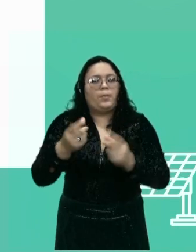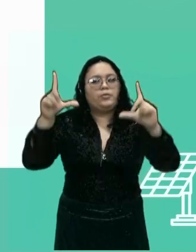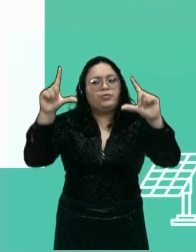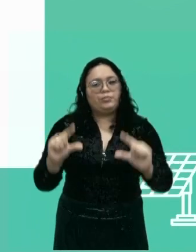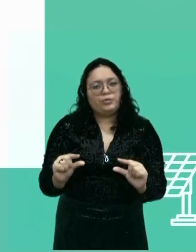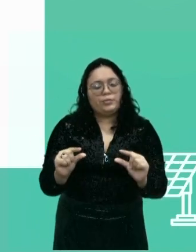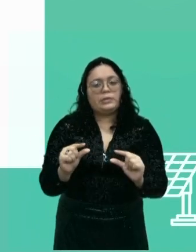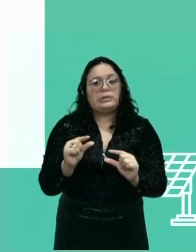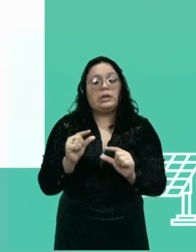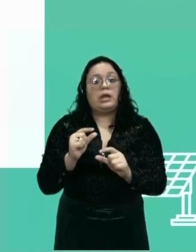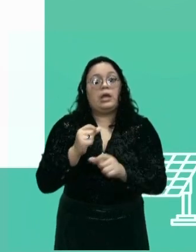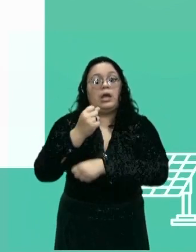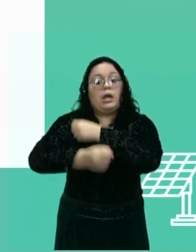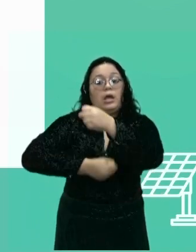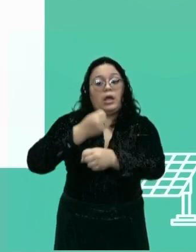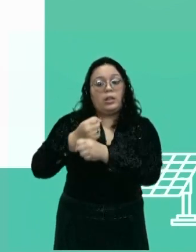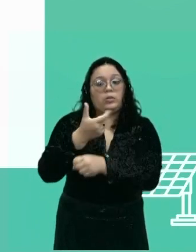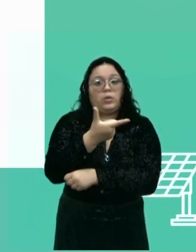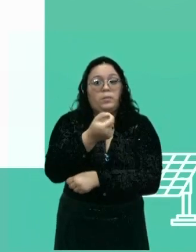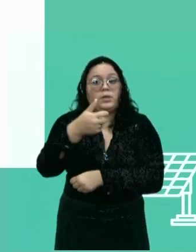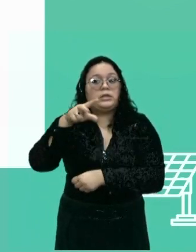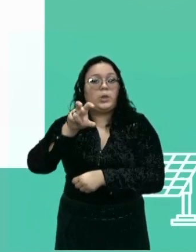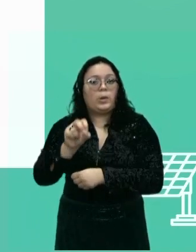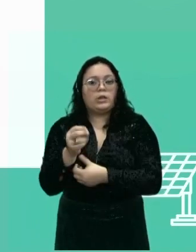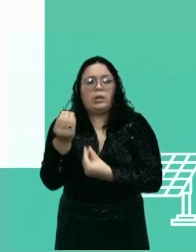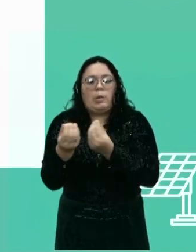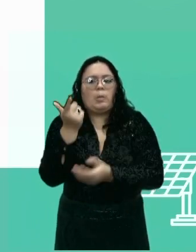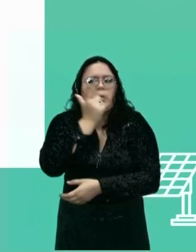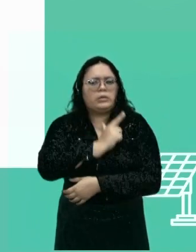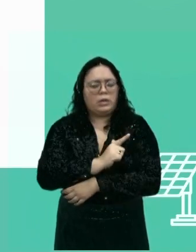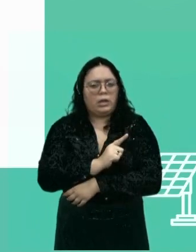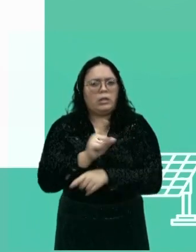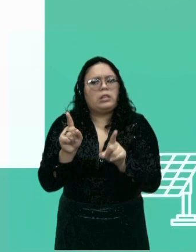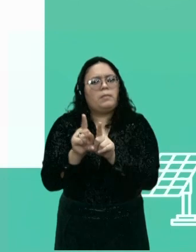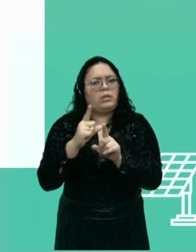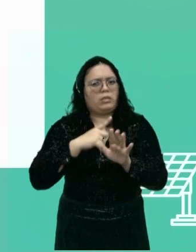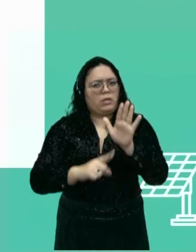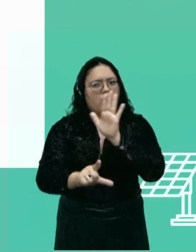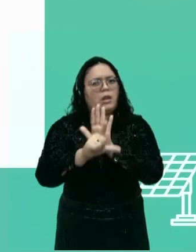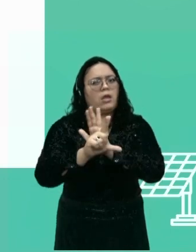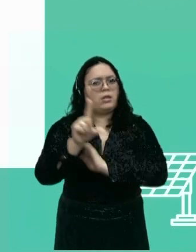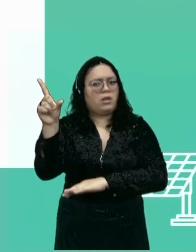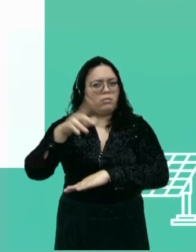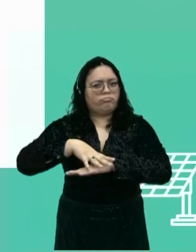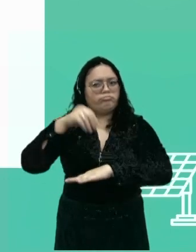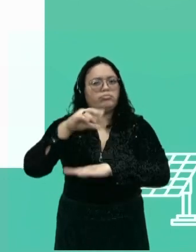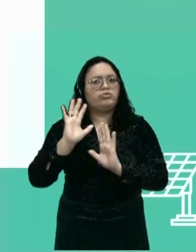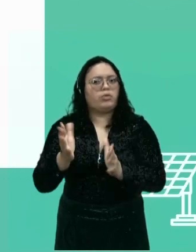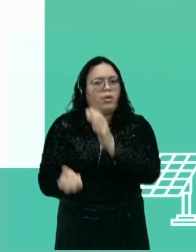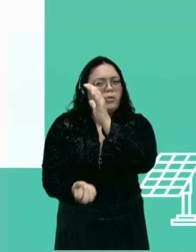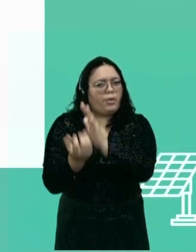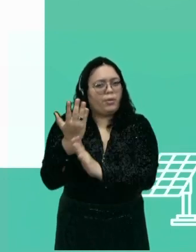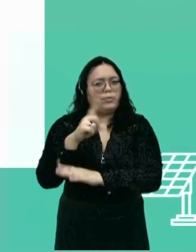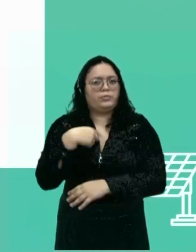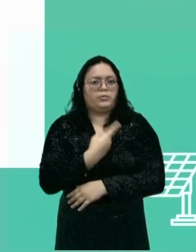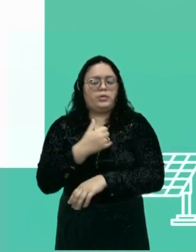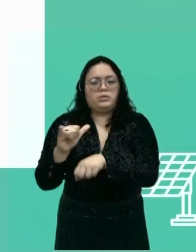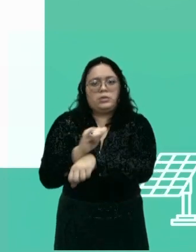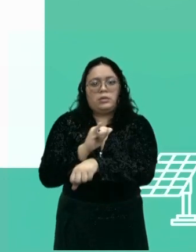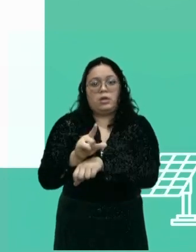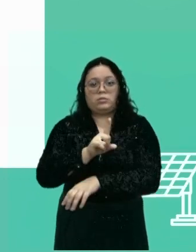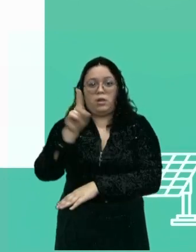which is actually outlined as a law in the UK. The UK Hydrogen Strategy now sets out